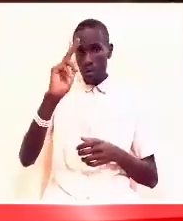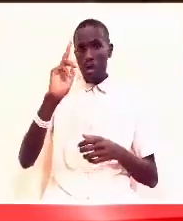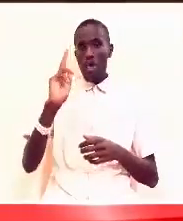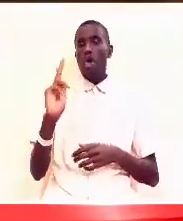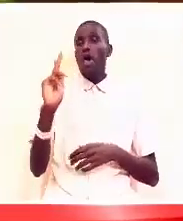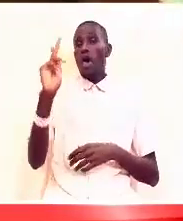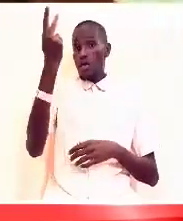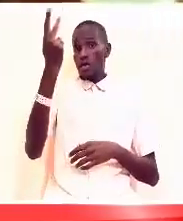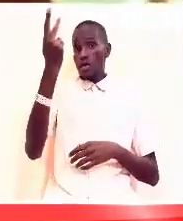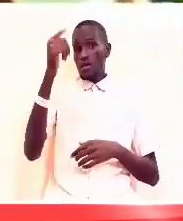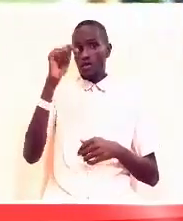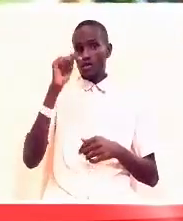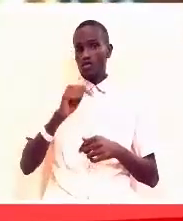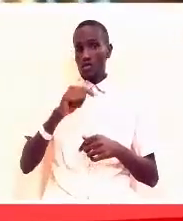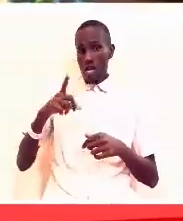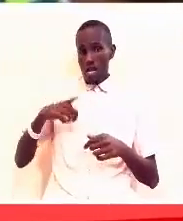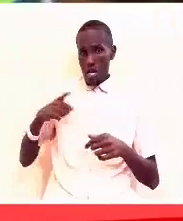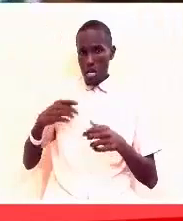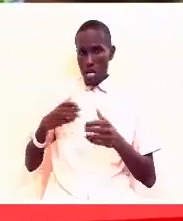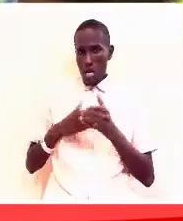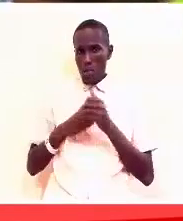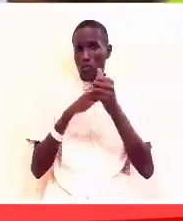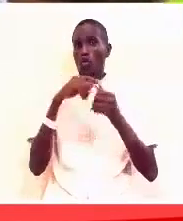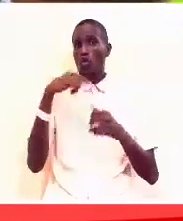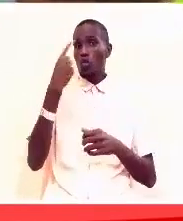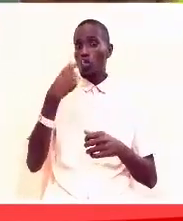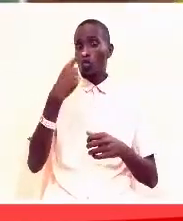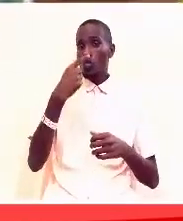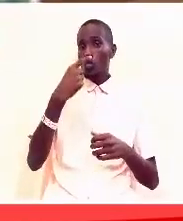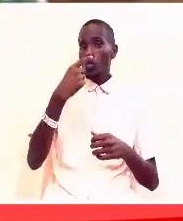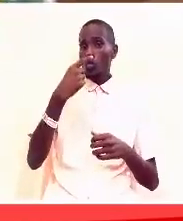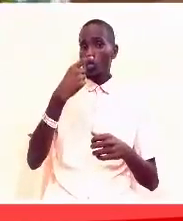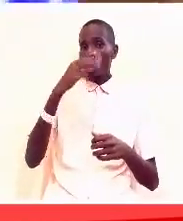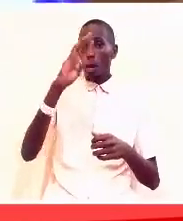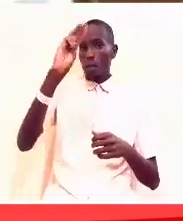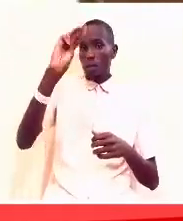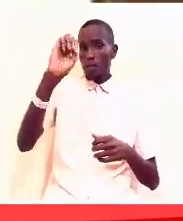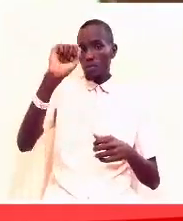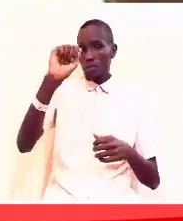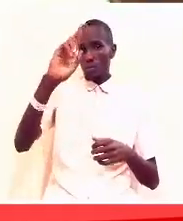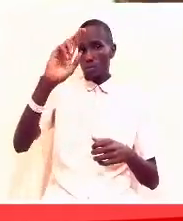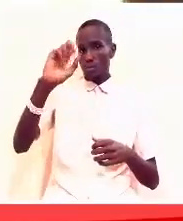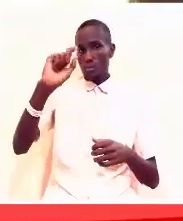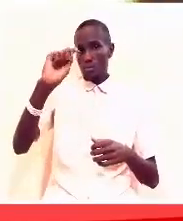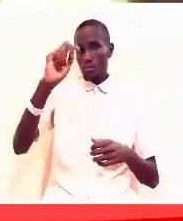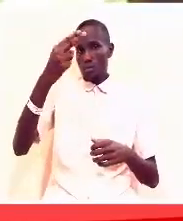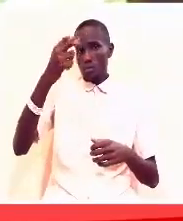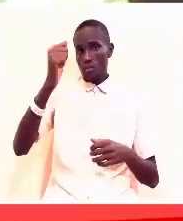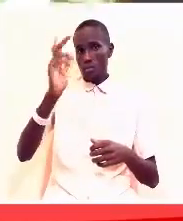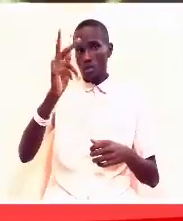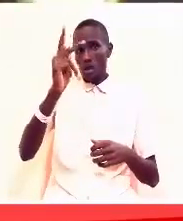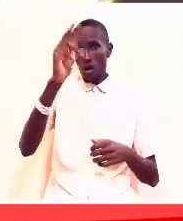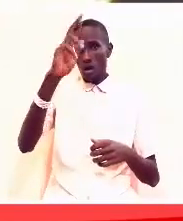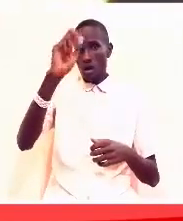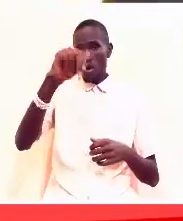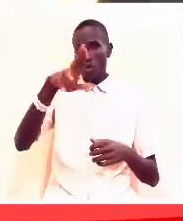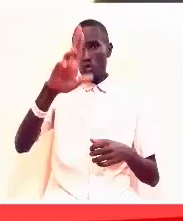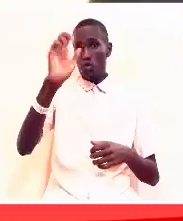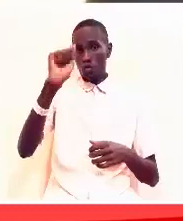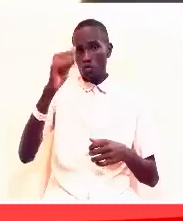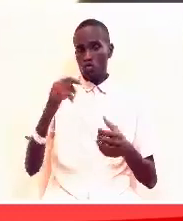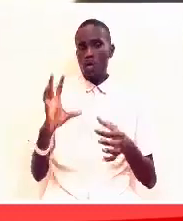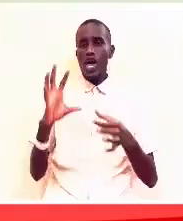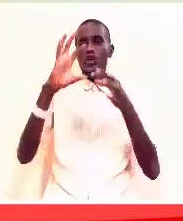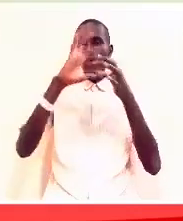nireire kunyita baru mutogoria wa kia makia ODM Raila Amolo Odinga na kuigira guataniro ini ya Azimio